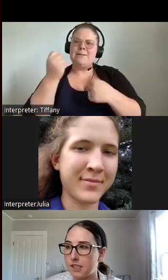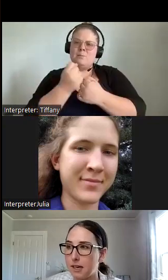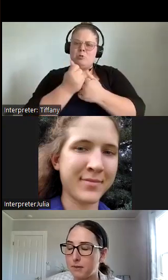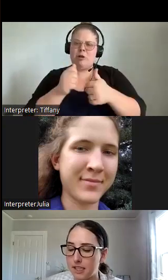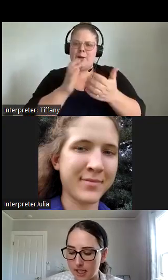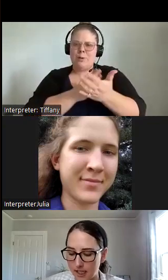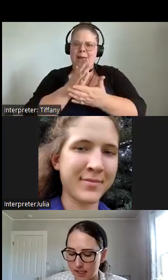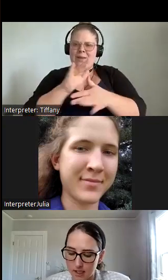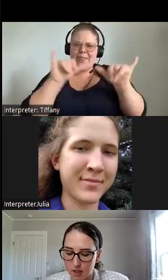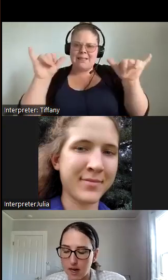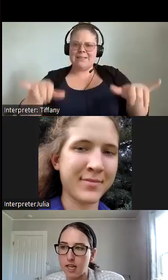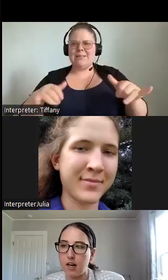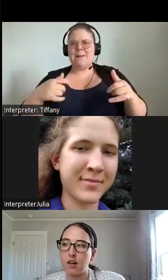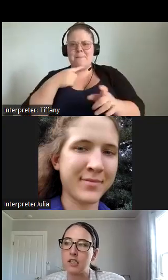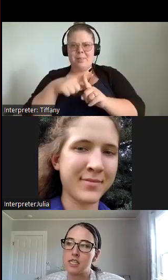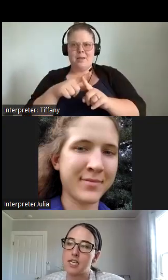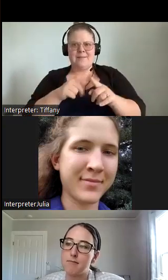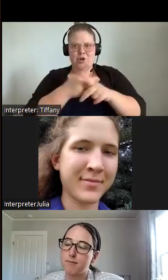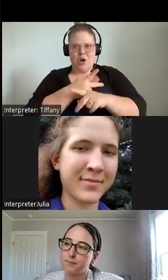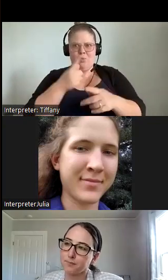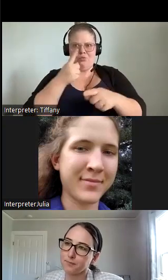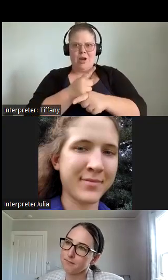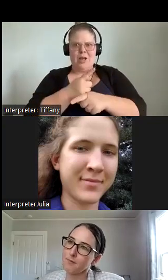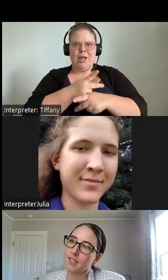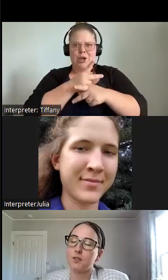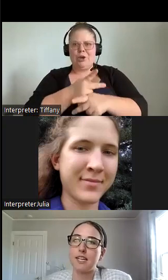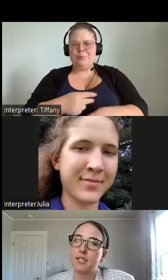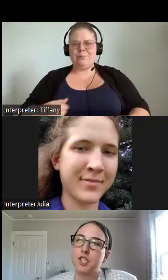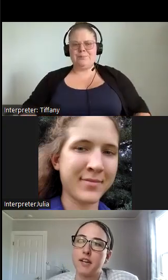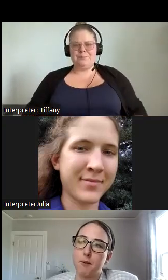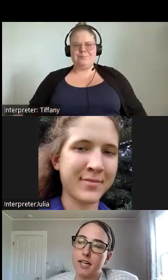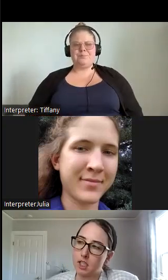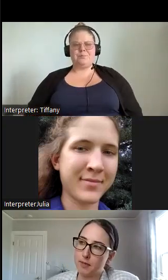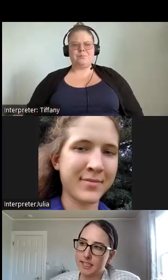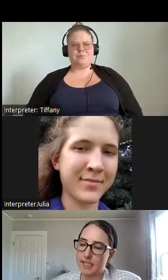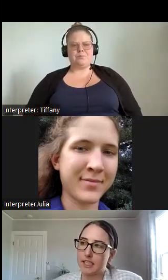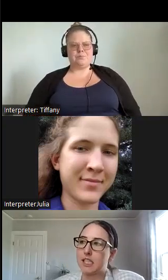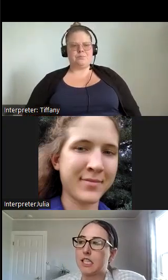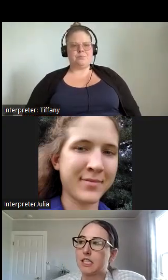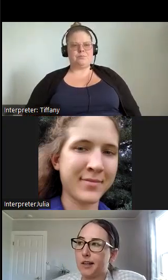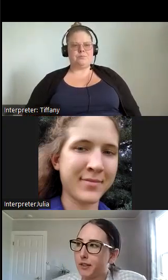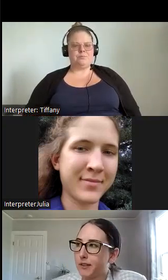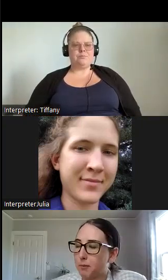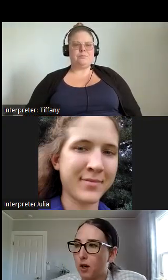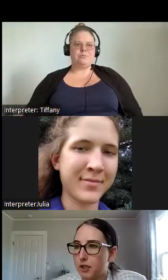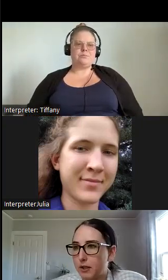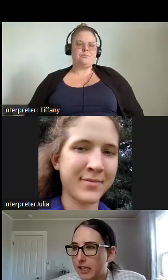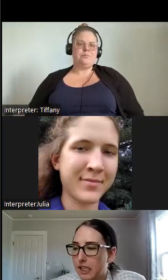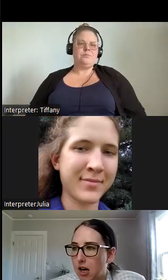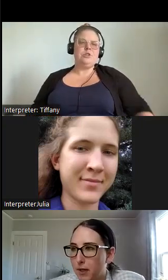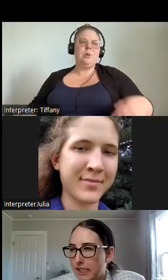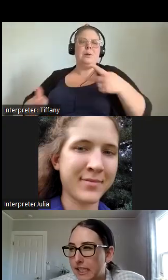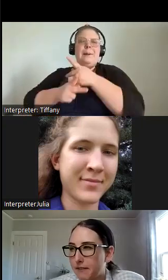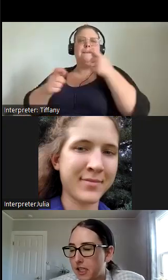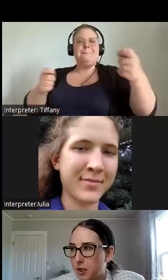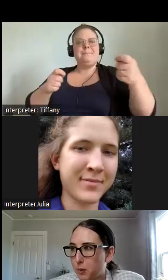those systems and get connected to the right care. So the definition of care management is that it's an intensive level of support to address